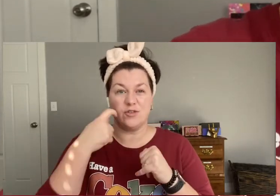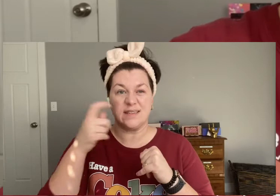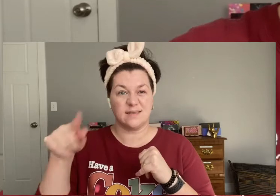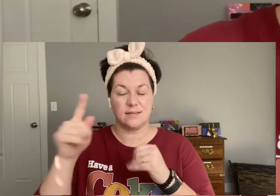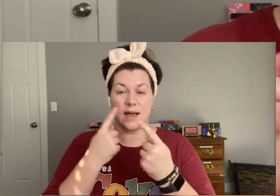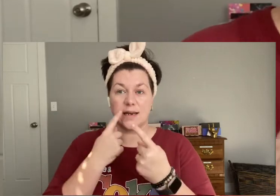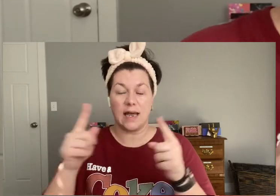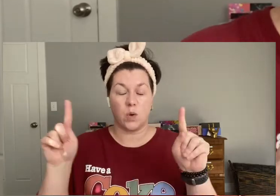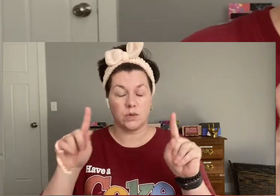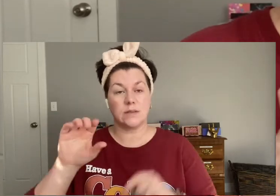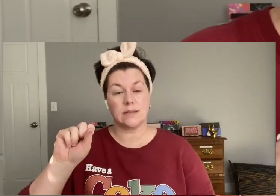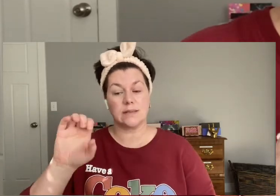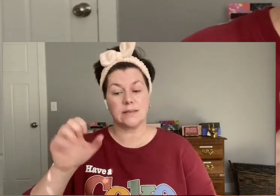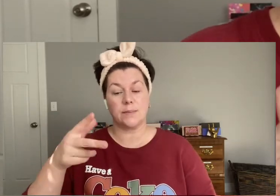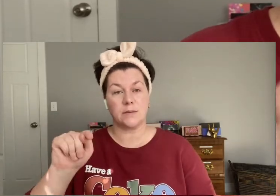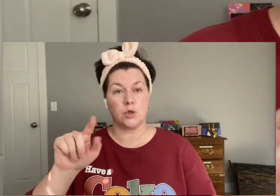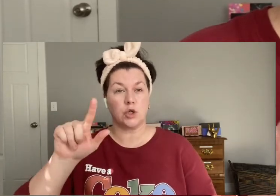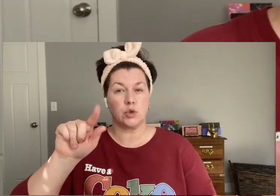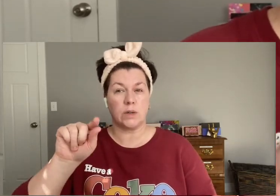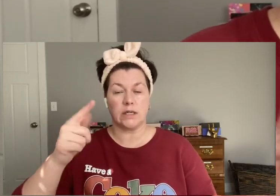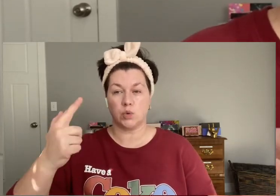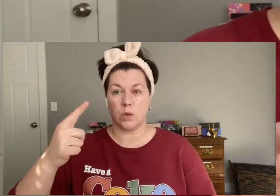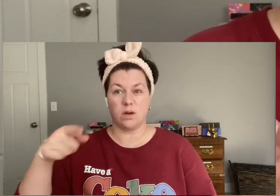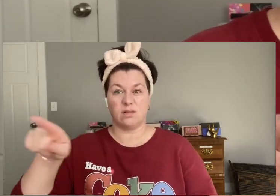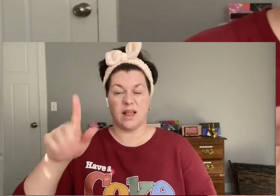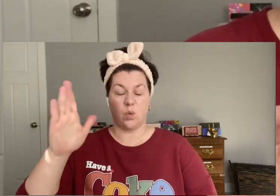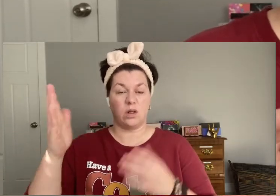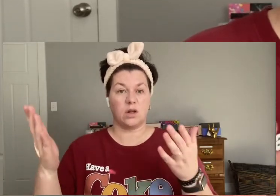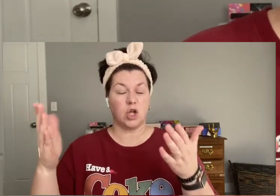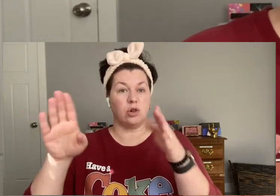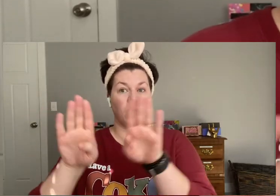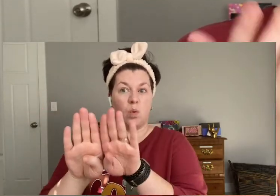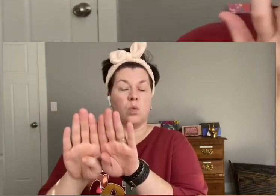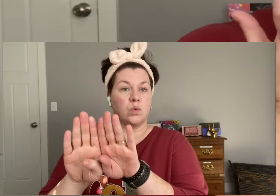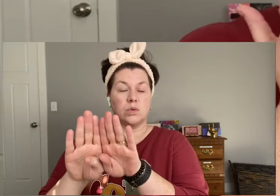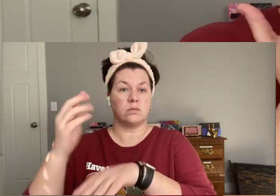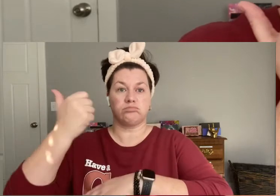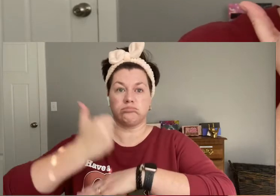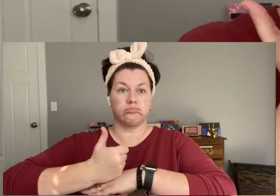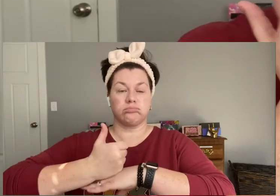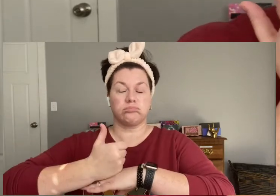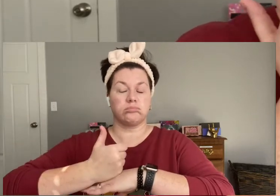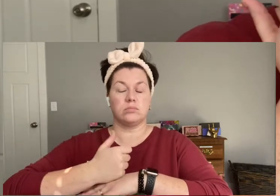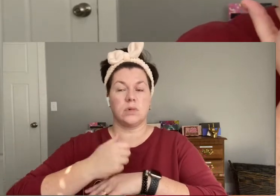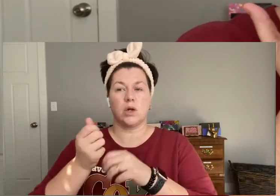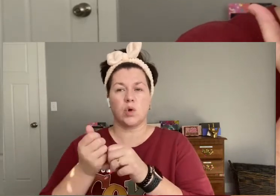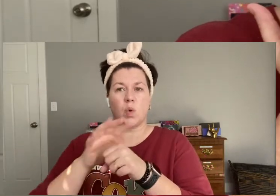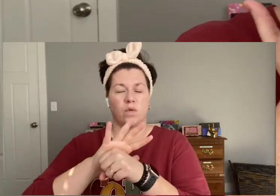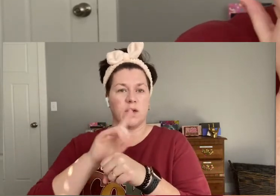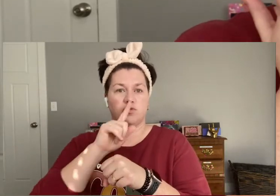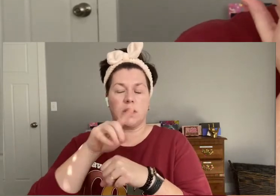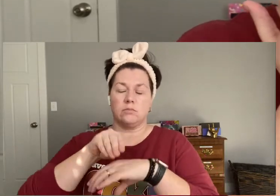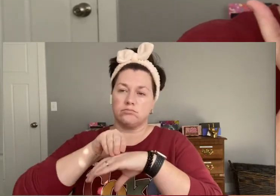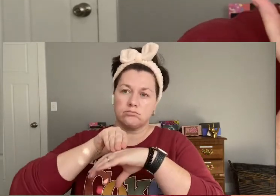closing as of September of 2021. That this whole situation